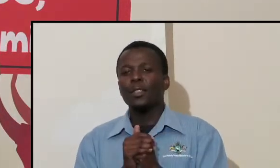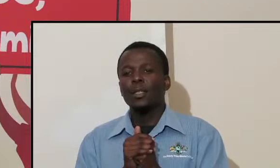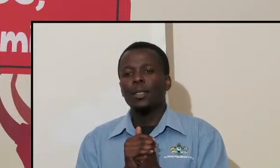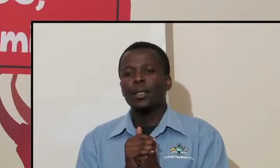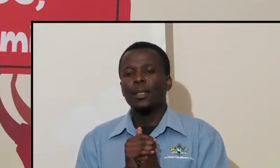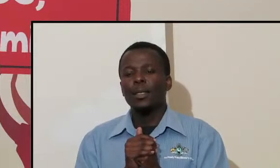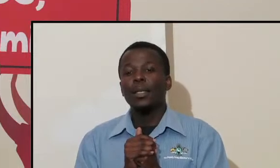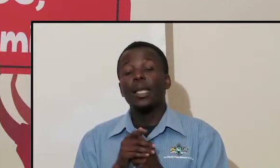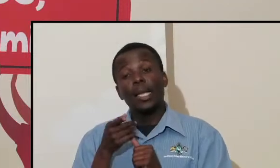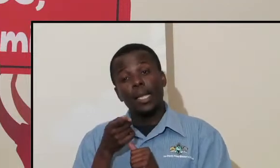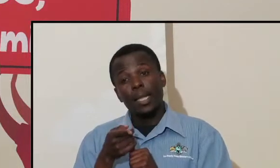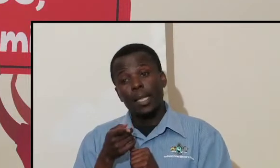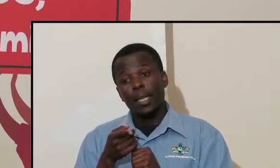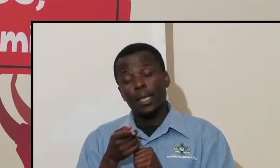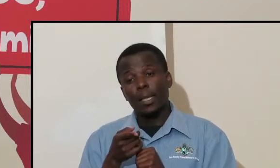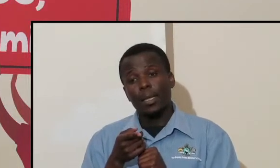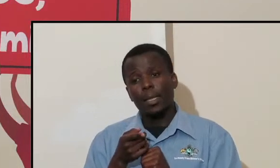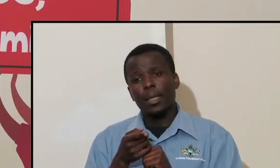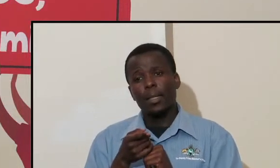there remains